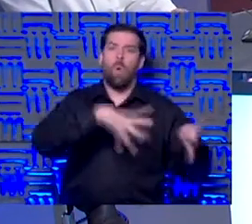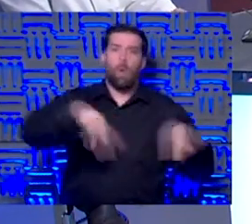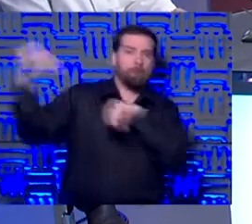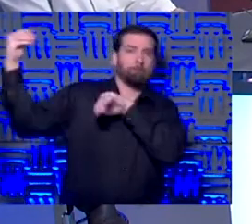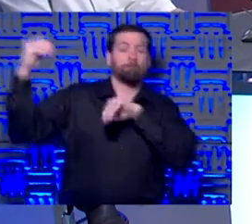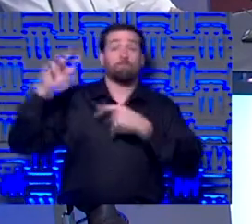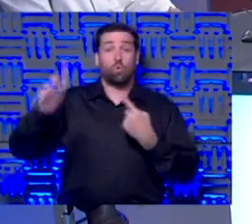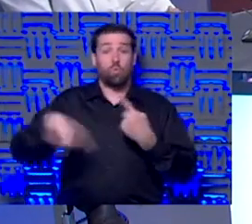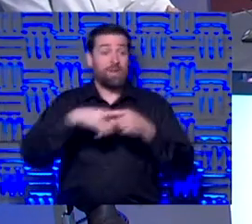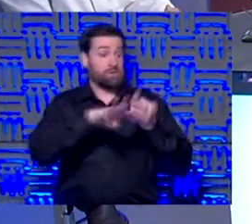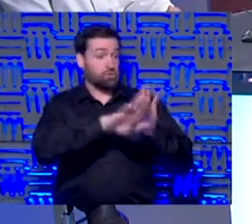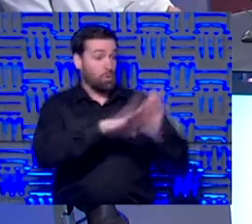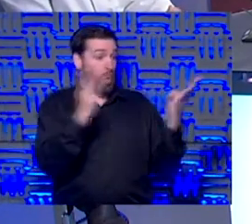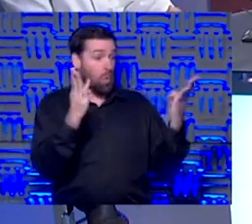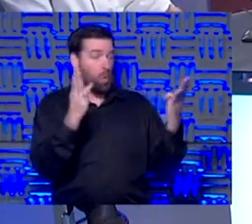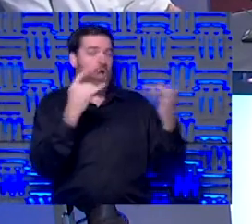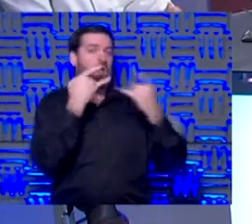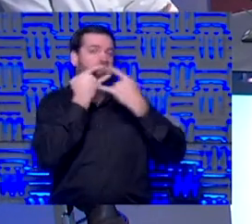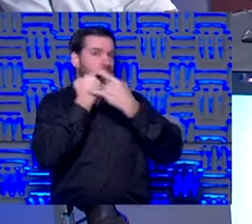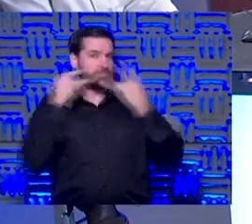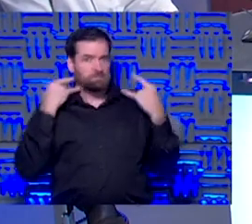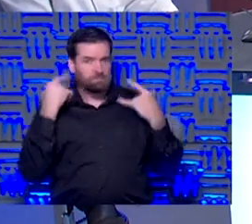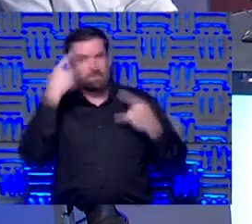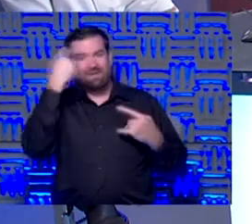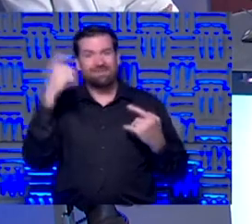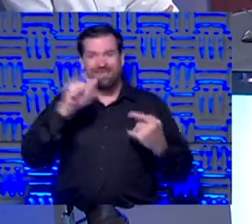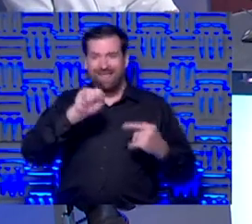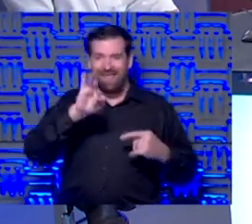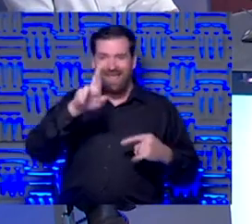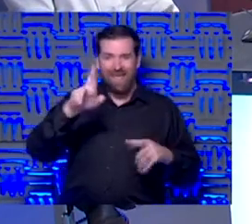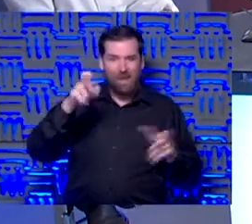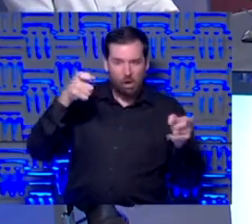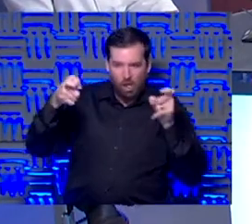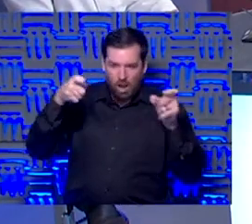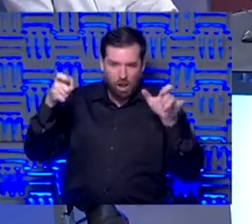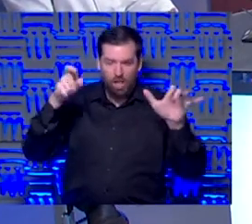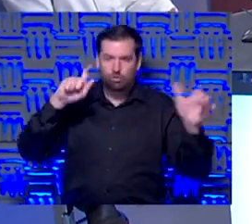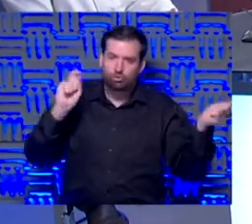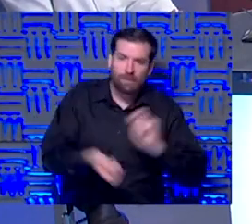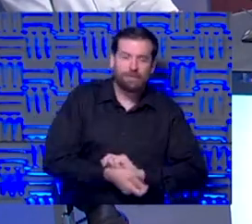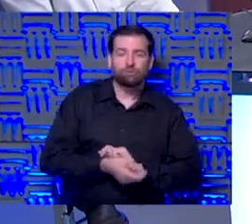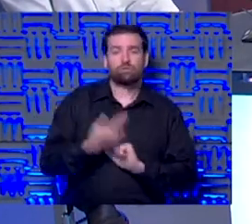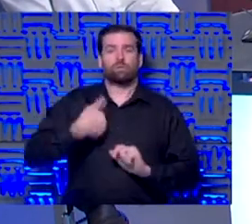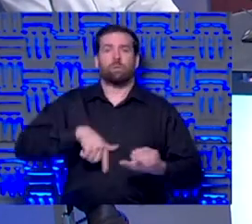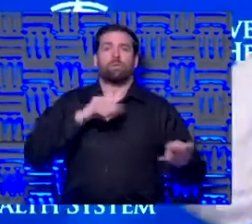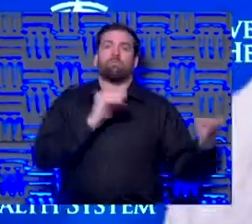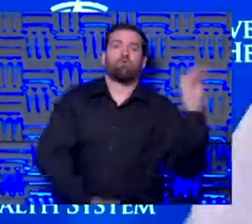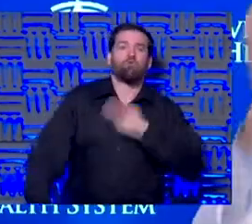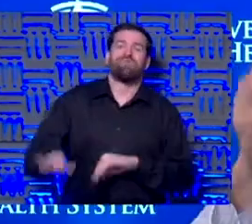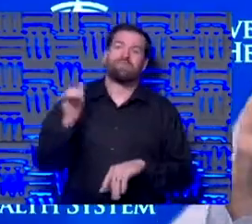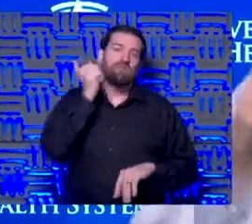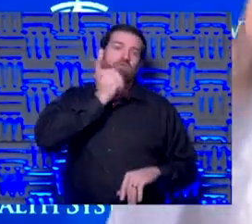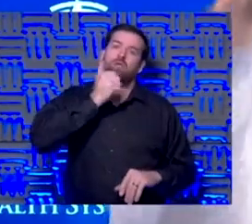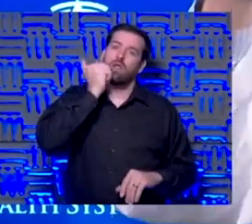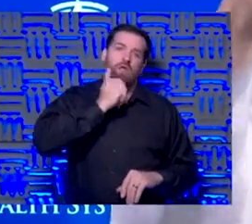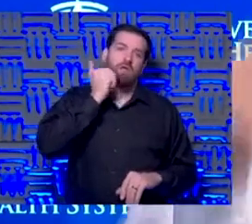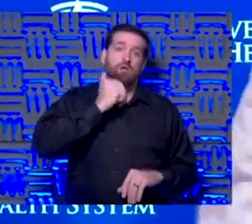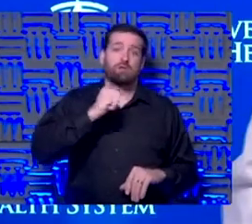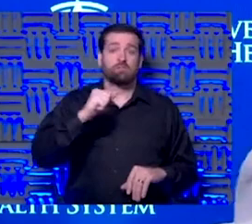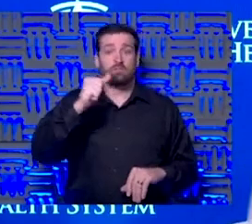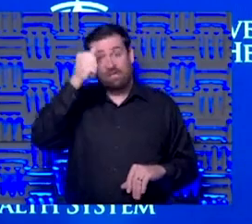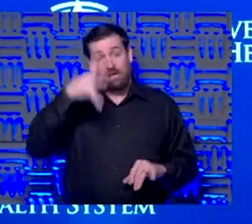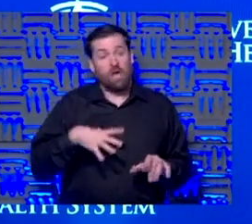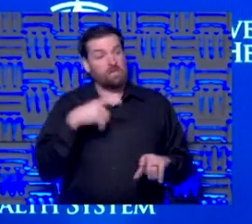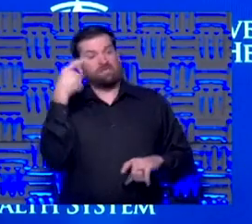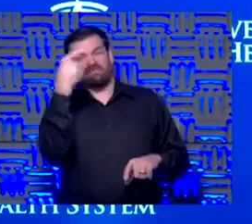soon as that door opens up, we put our masks on because mm-hmm. the air handling changes and we start moving mm-hmm. around. And so it's something we do every day. And our guys in the